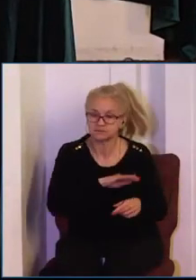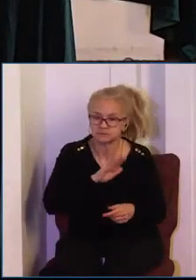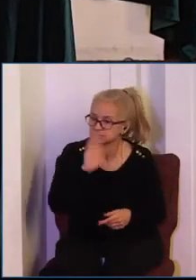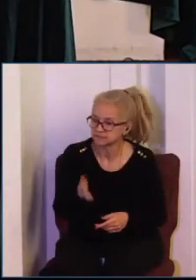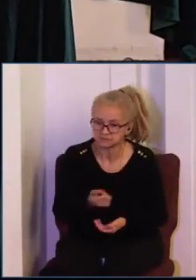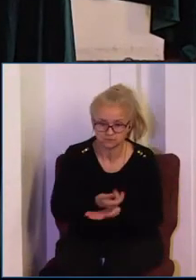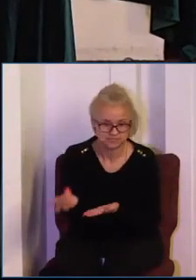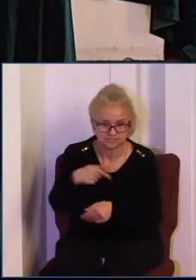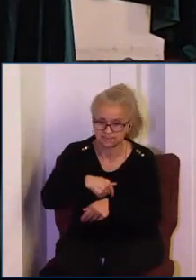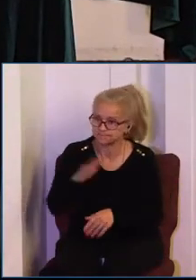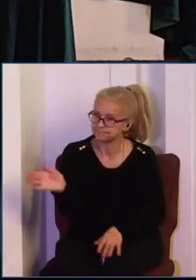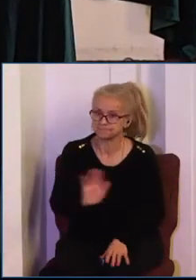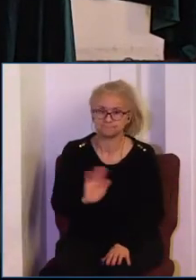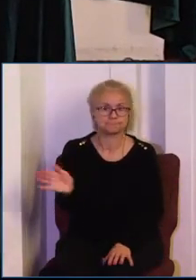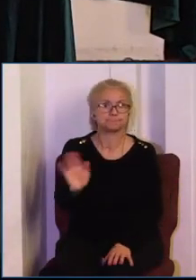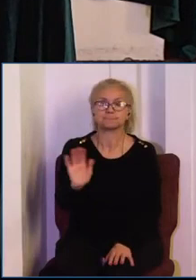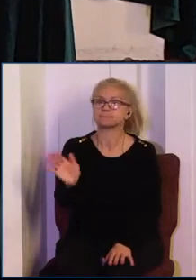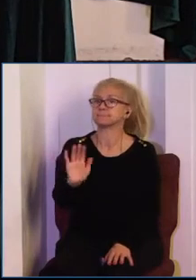at all.